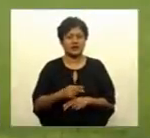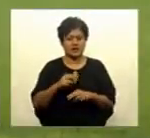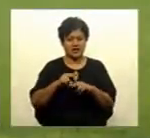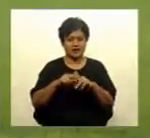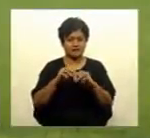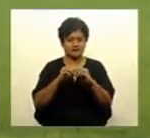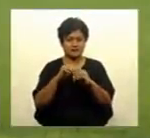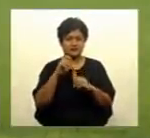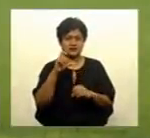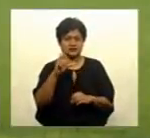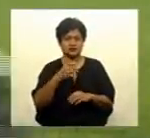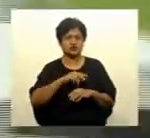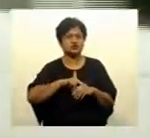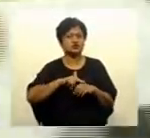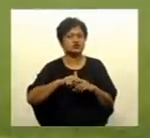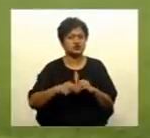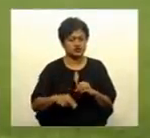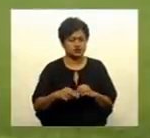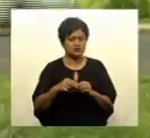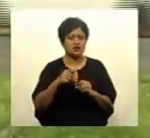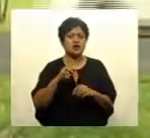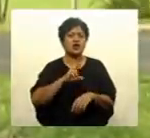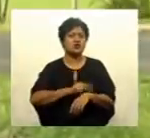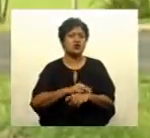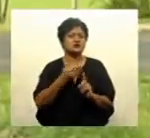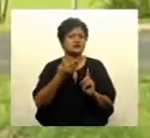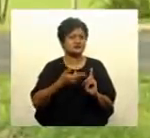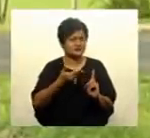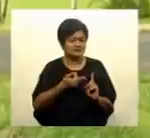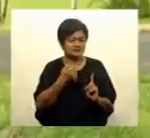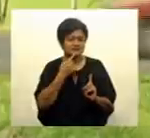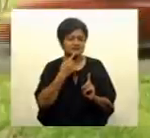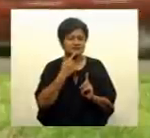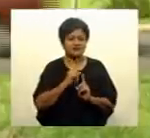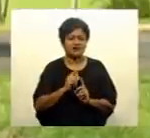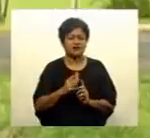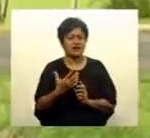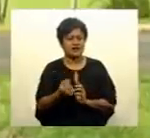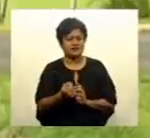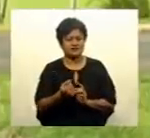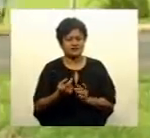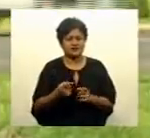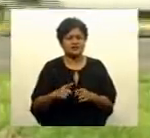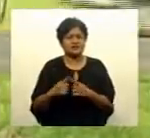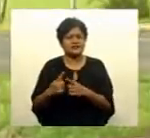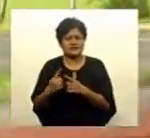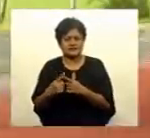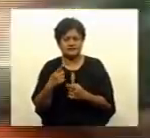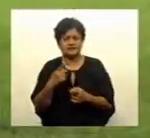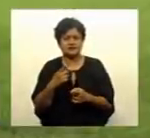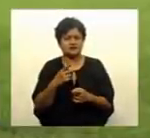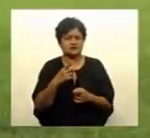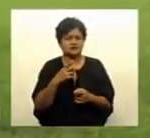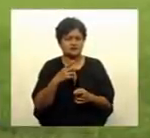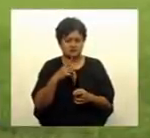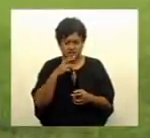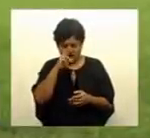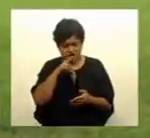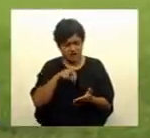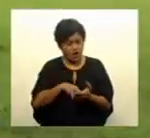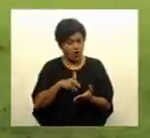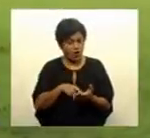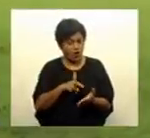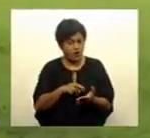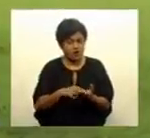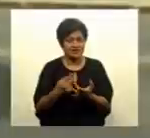of Health Permanent Secretary Dr. James Fong following the surge in the number of cases recorded from Rewa EOC in the last